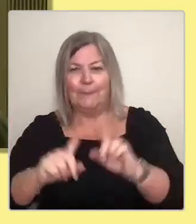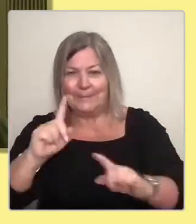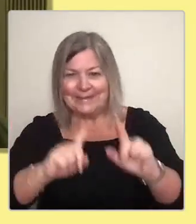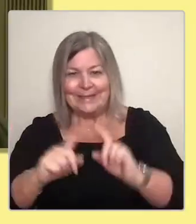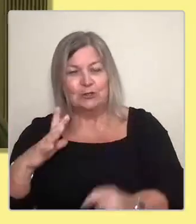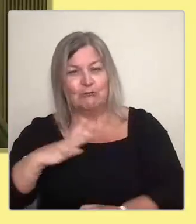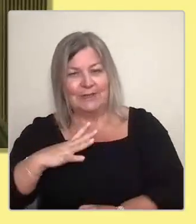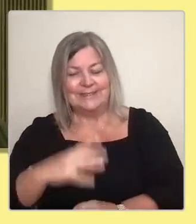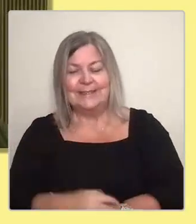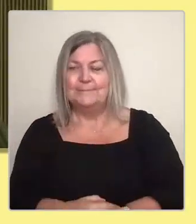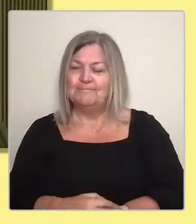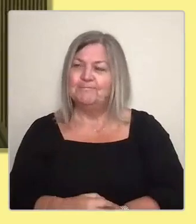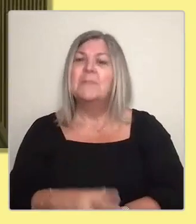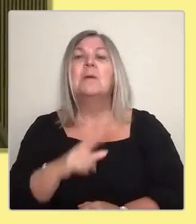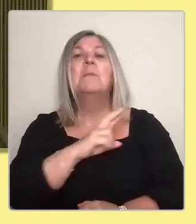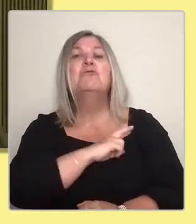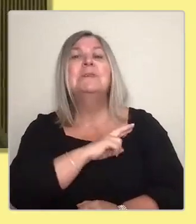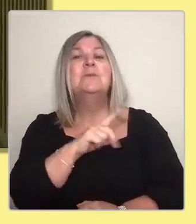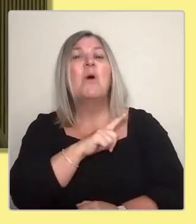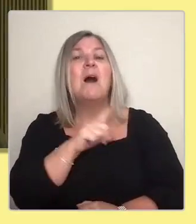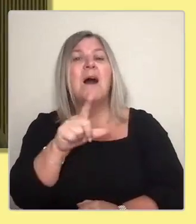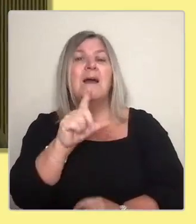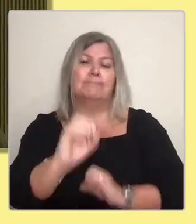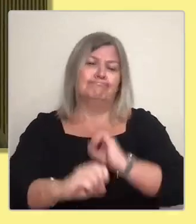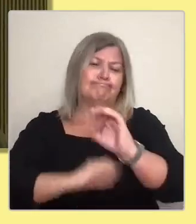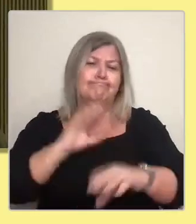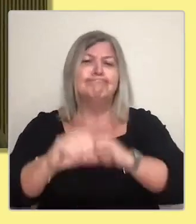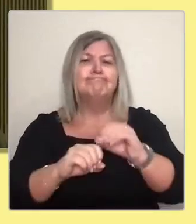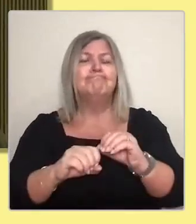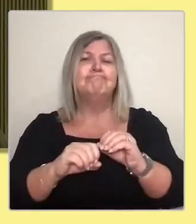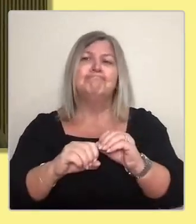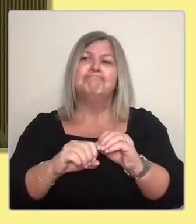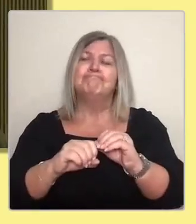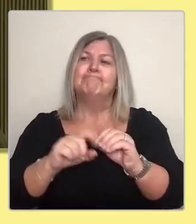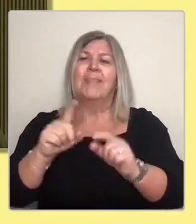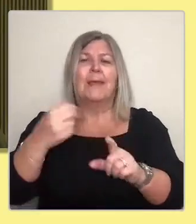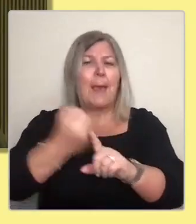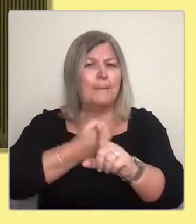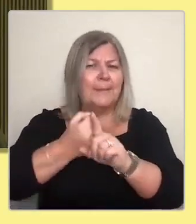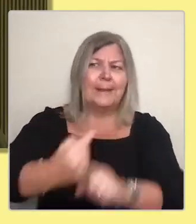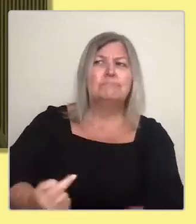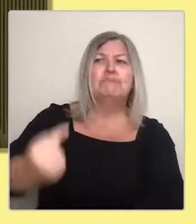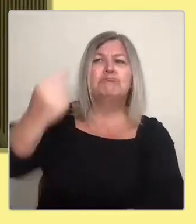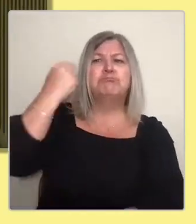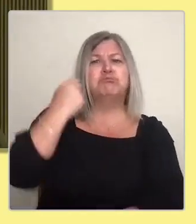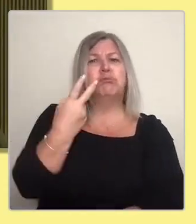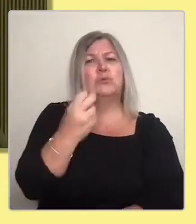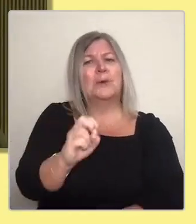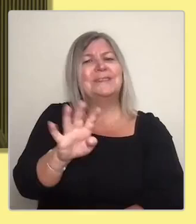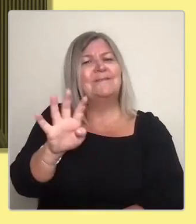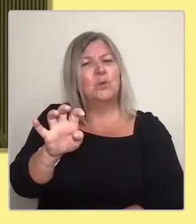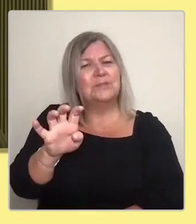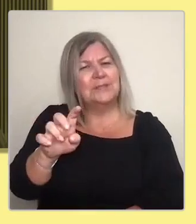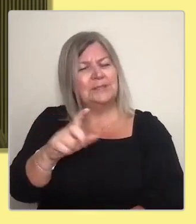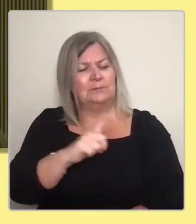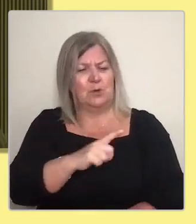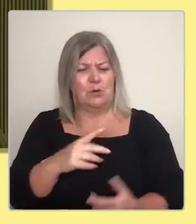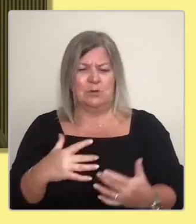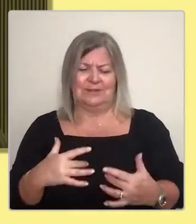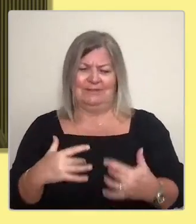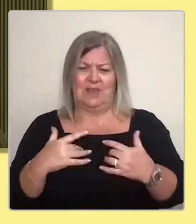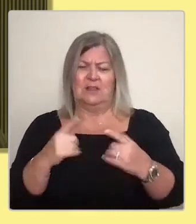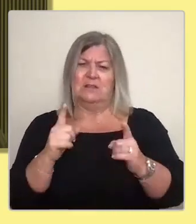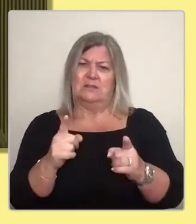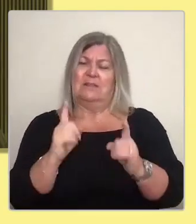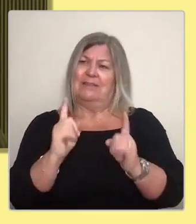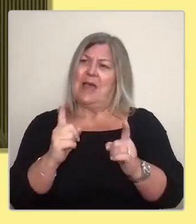telling the story about the Yes campaign was because I felt it really summed up, I think, some of the type of